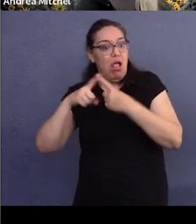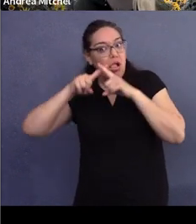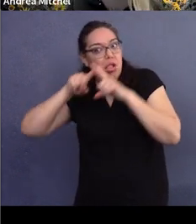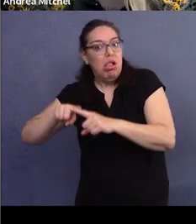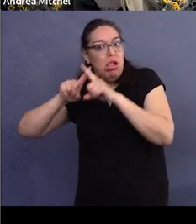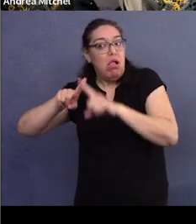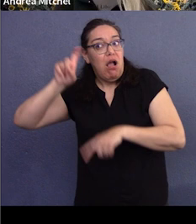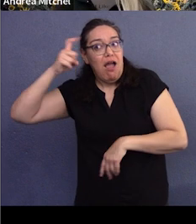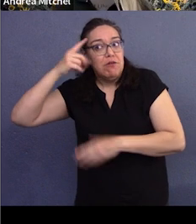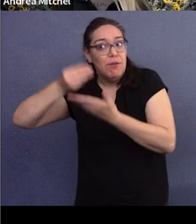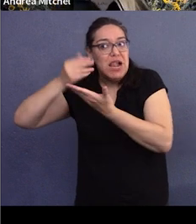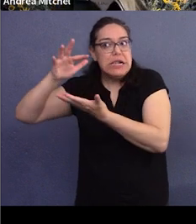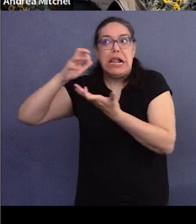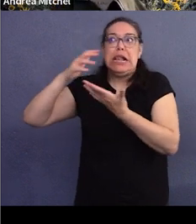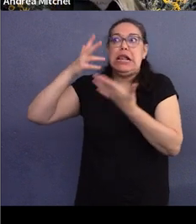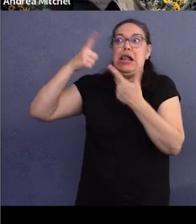upon government funding.